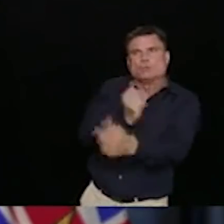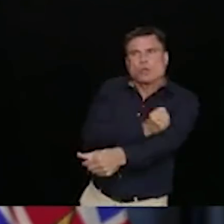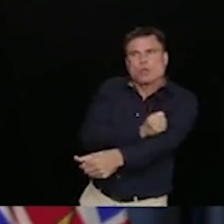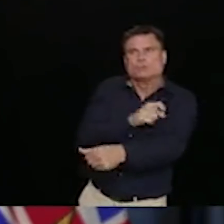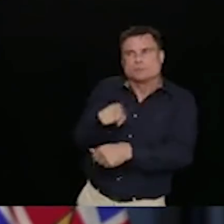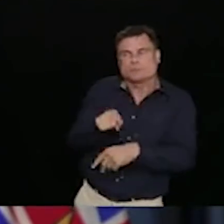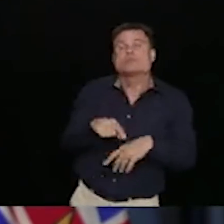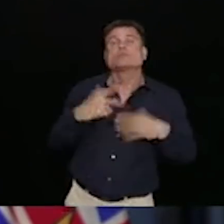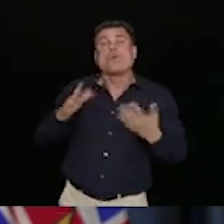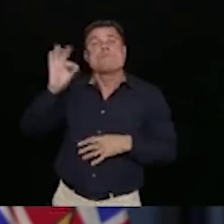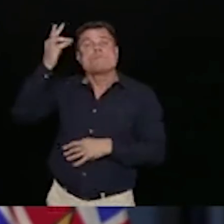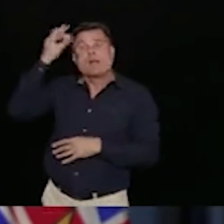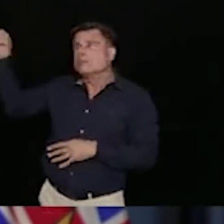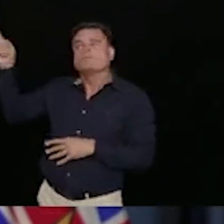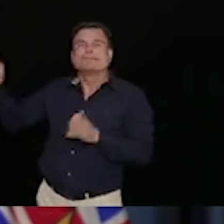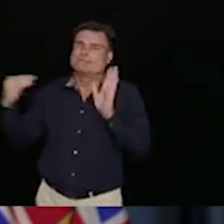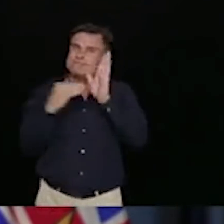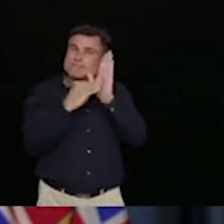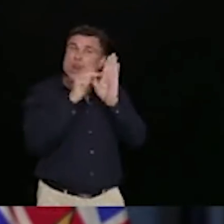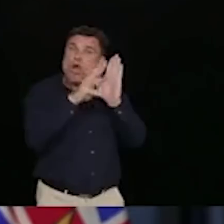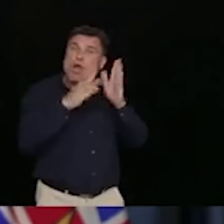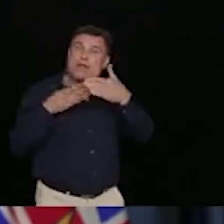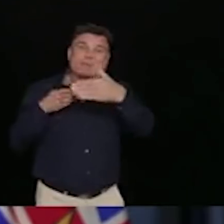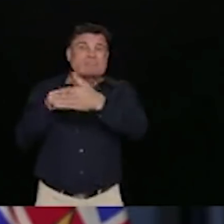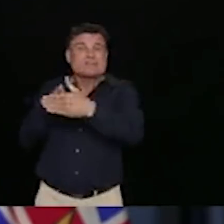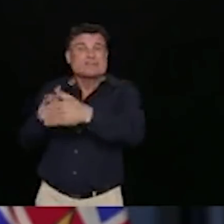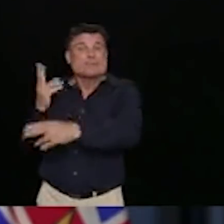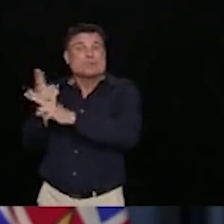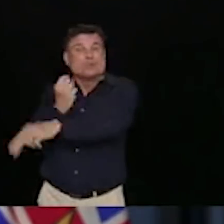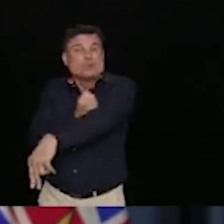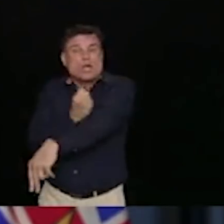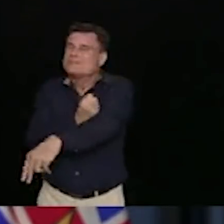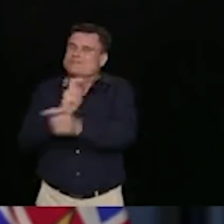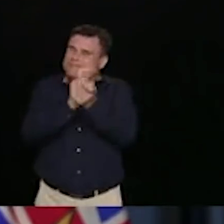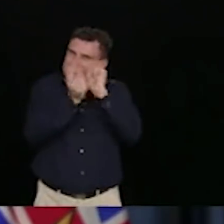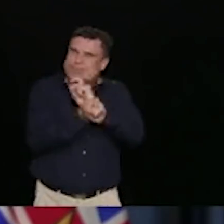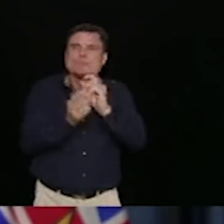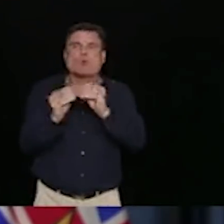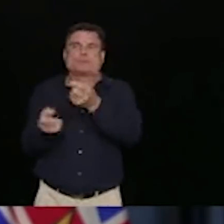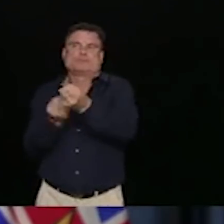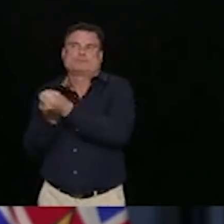legal components of this in terms of decriminalization, and we also need a national plan, because